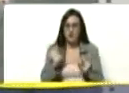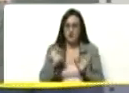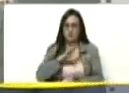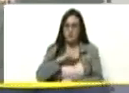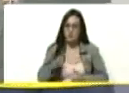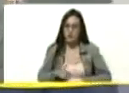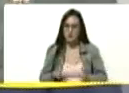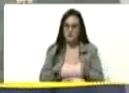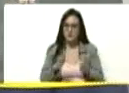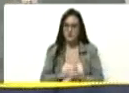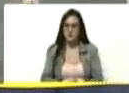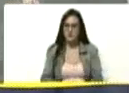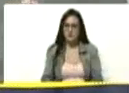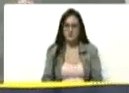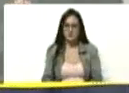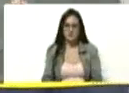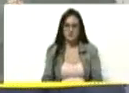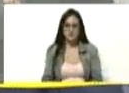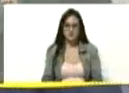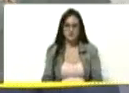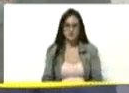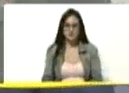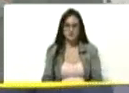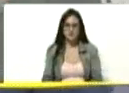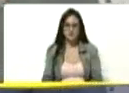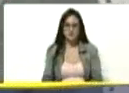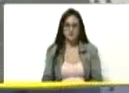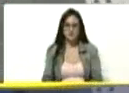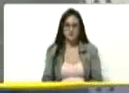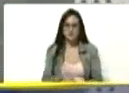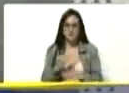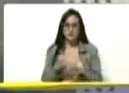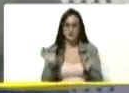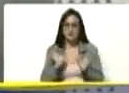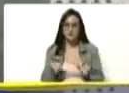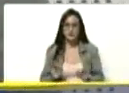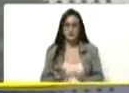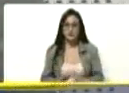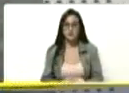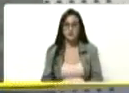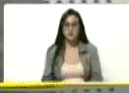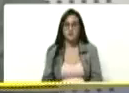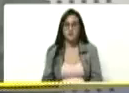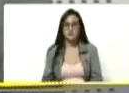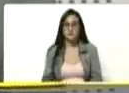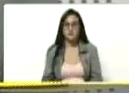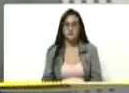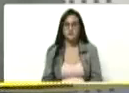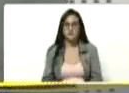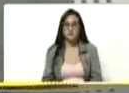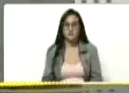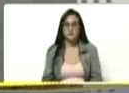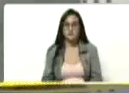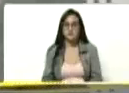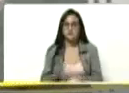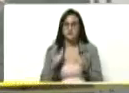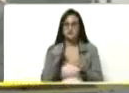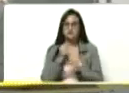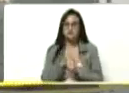camino. Similarly, de igual manera, we look forward to the lifting of sanctions placed esperamos